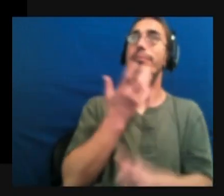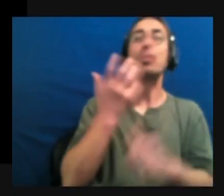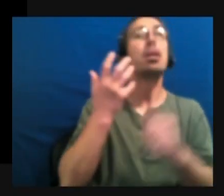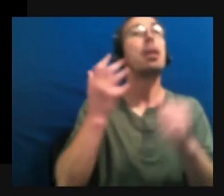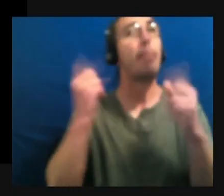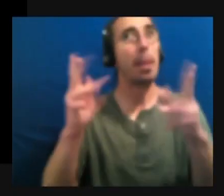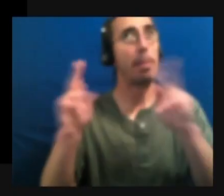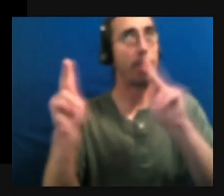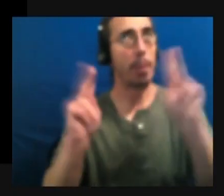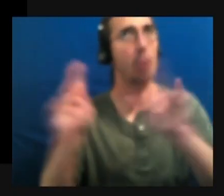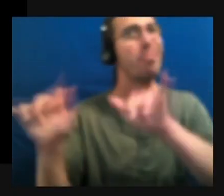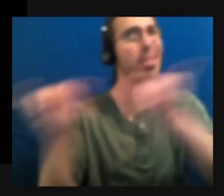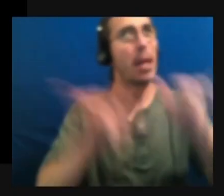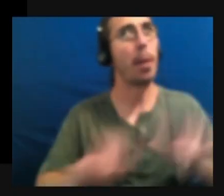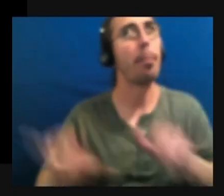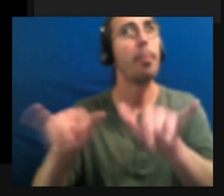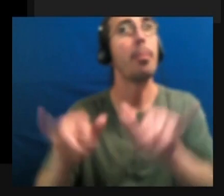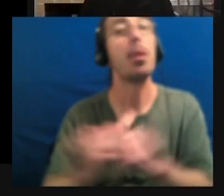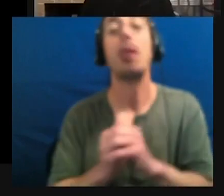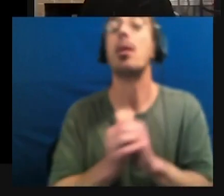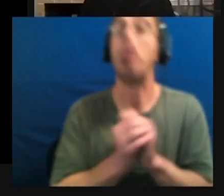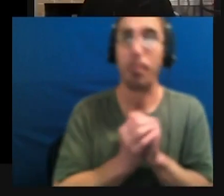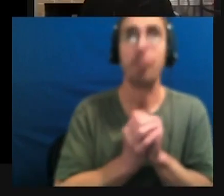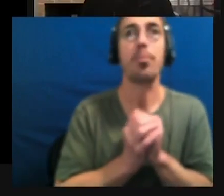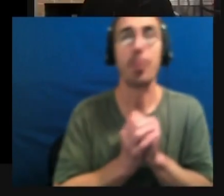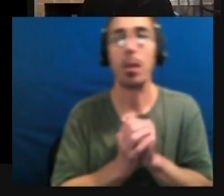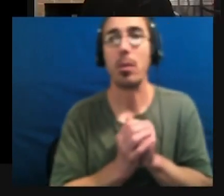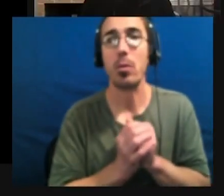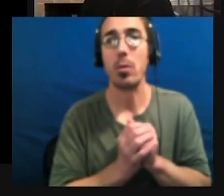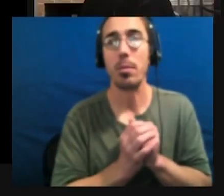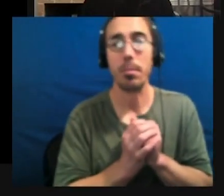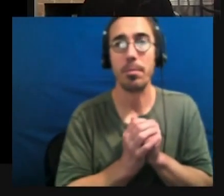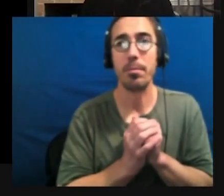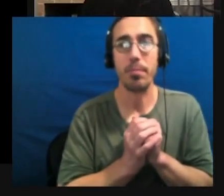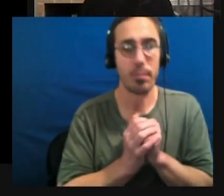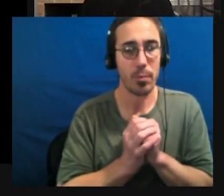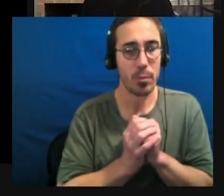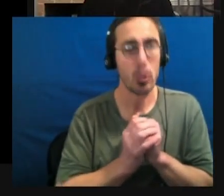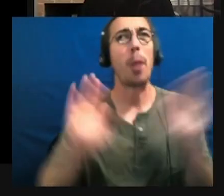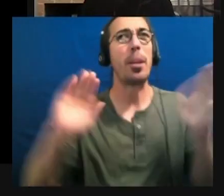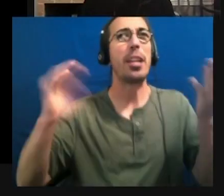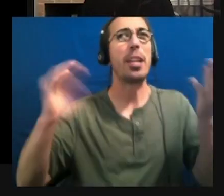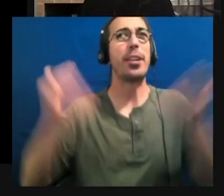So I'm going to read the next question for T.